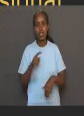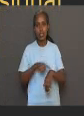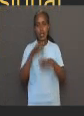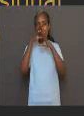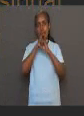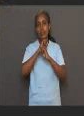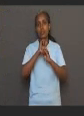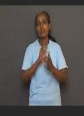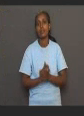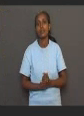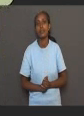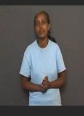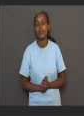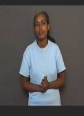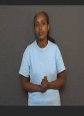Time's up.